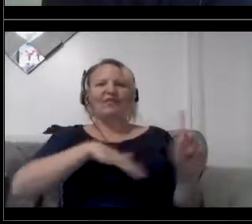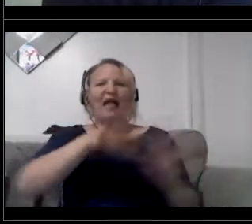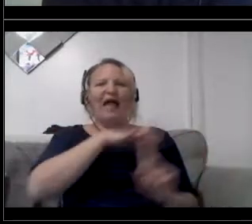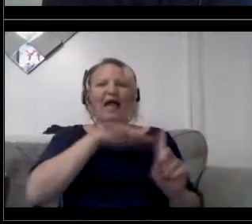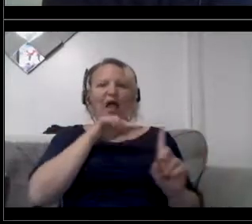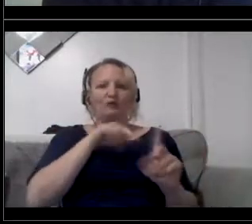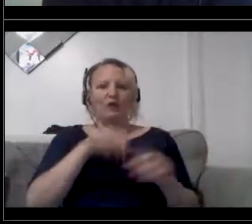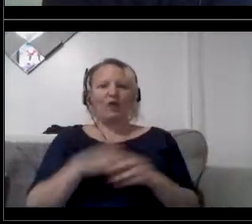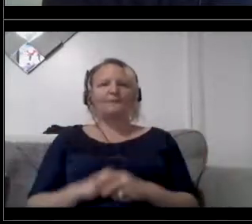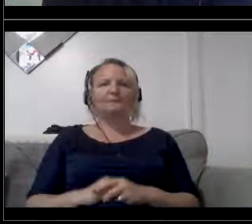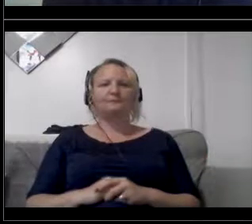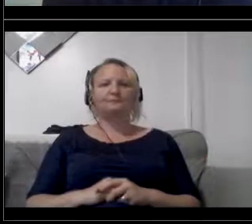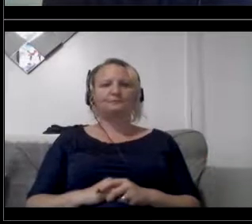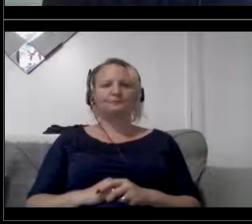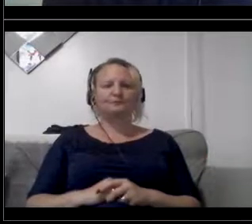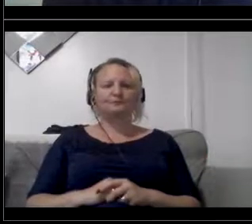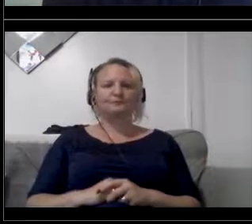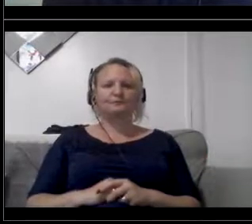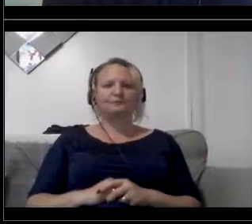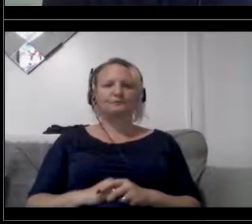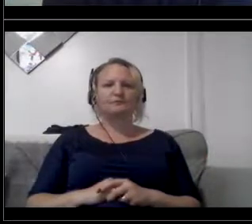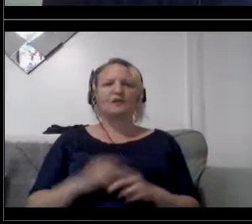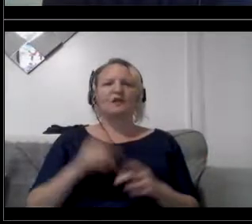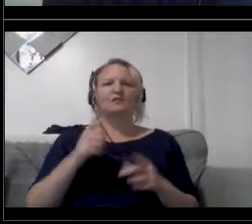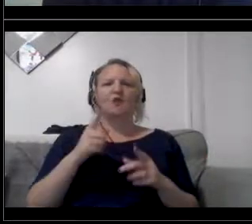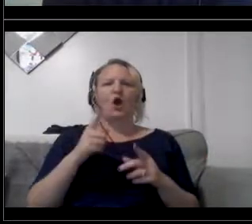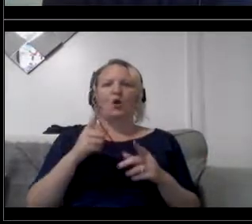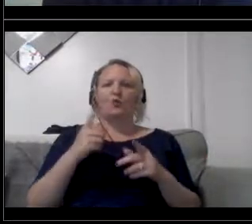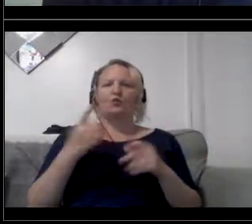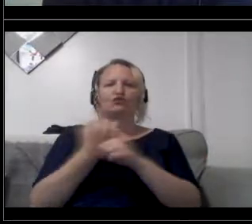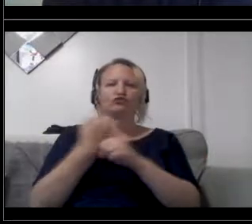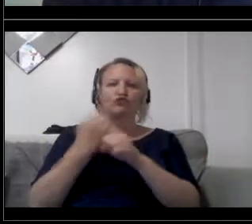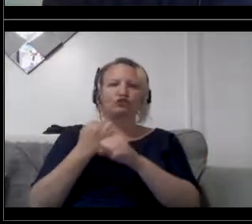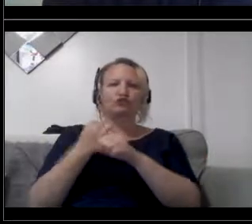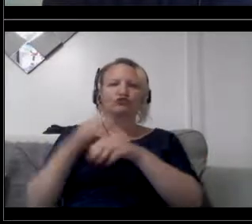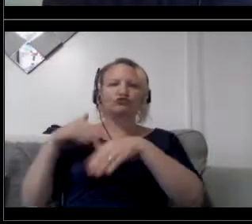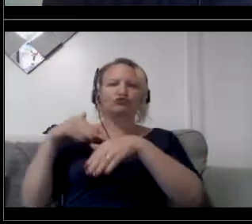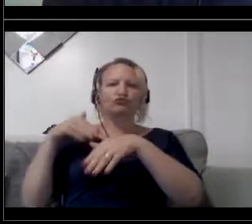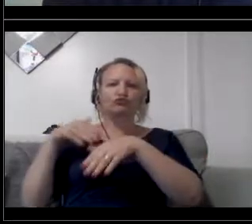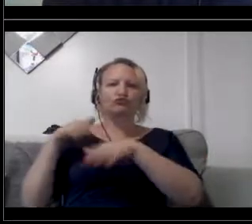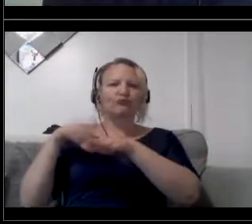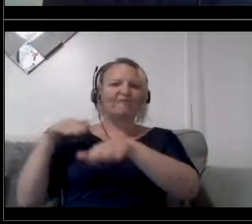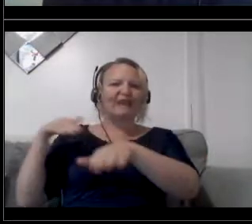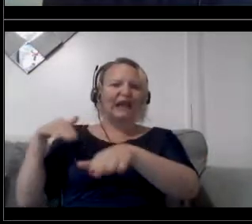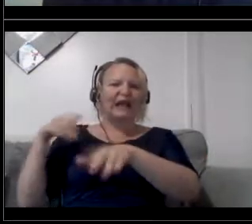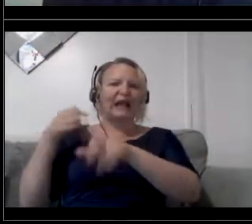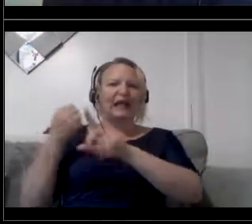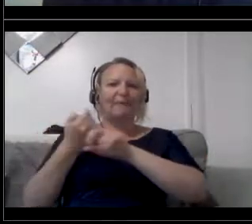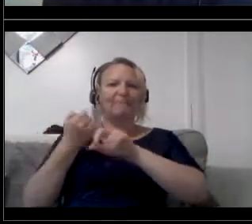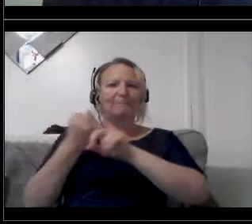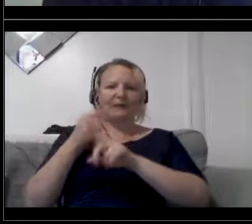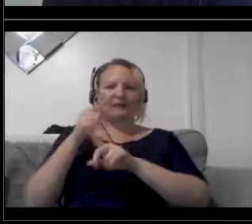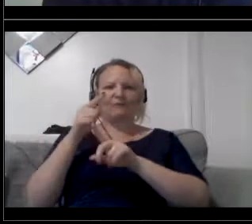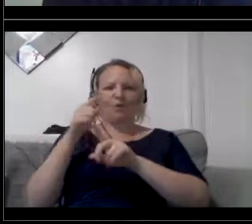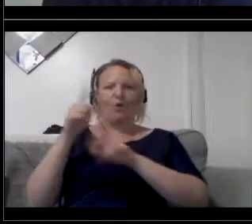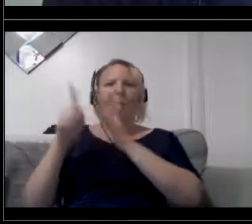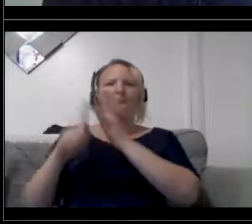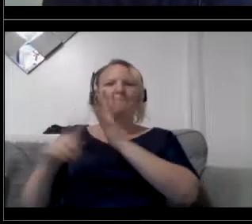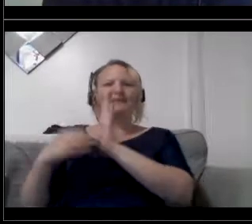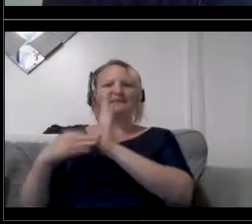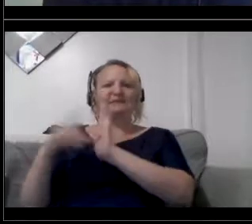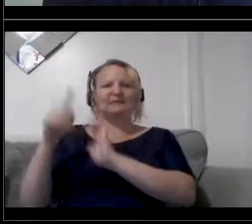To specifically reduce the construction traffic impacts in the Upminster ward, we carry out measures such as the